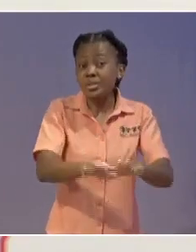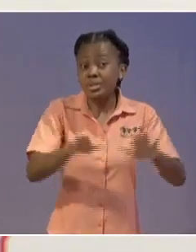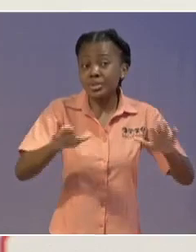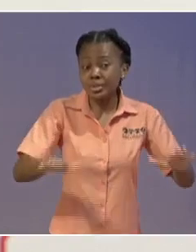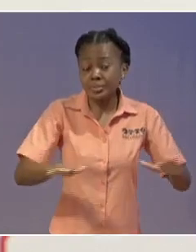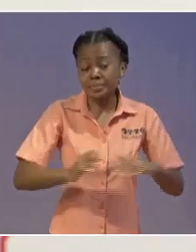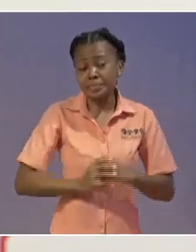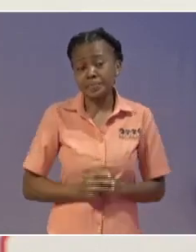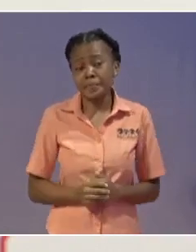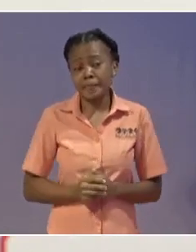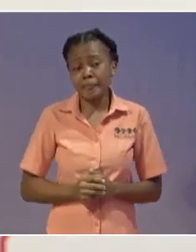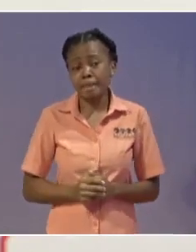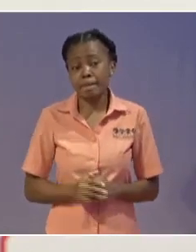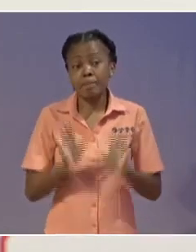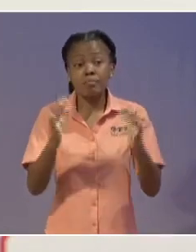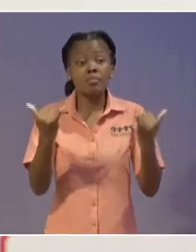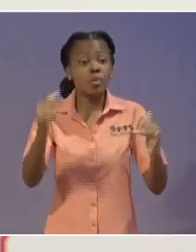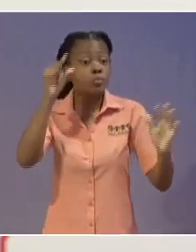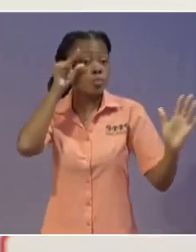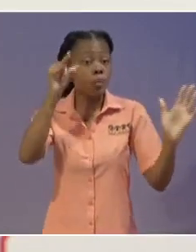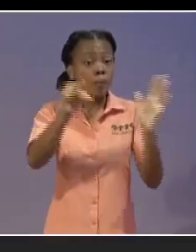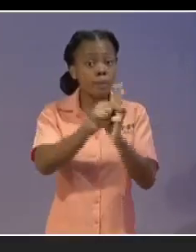please?